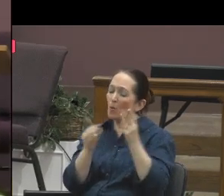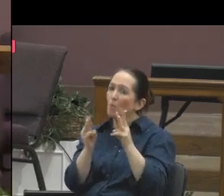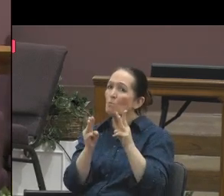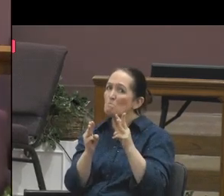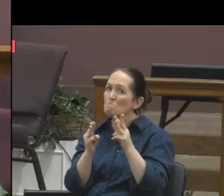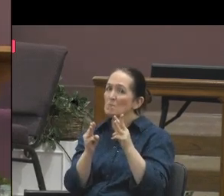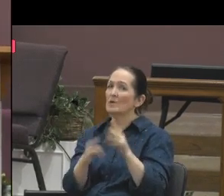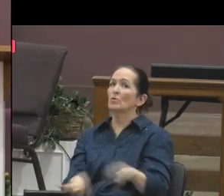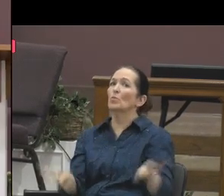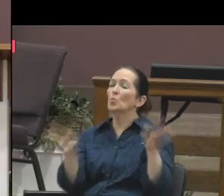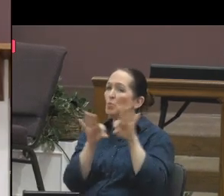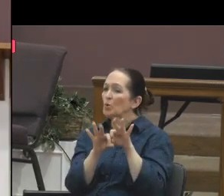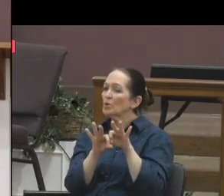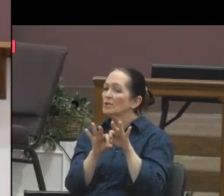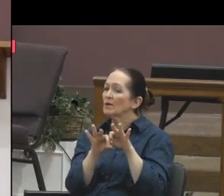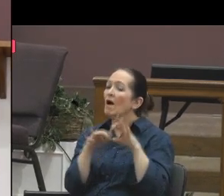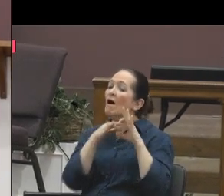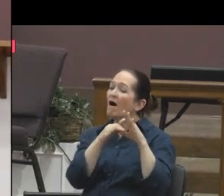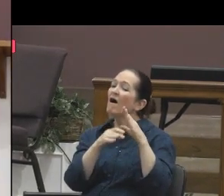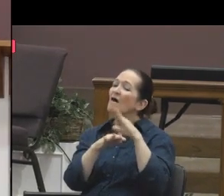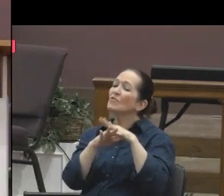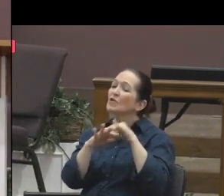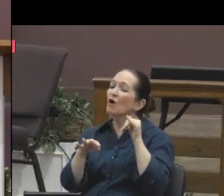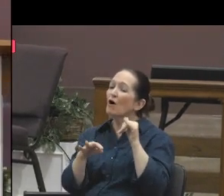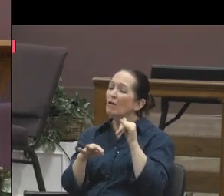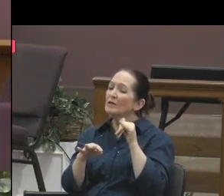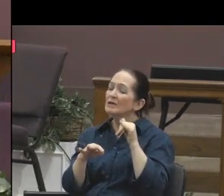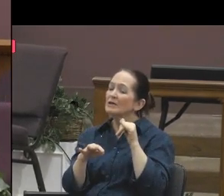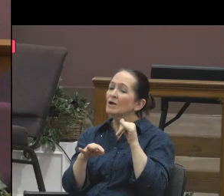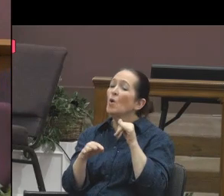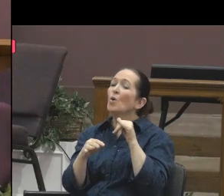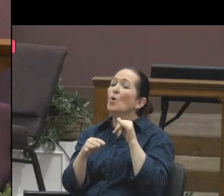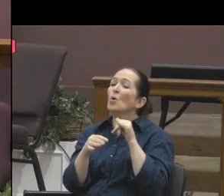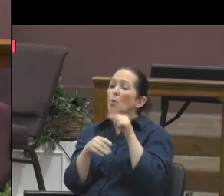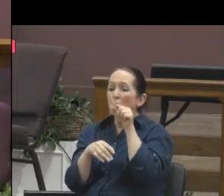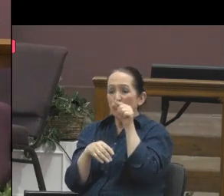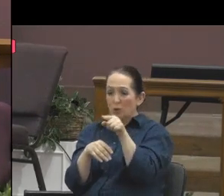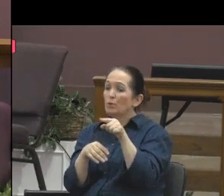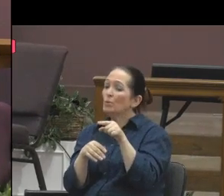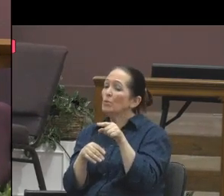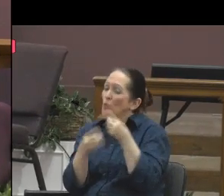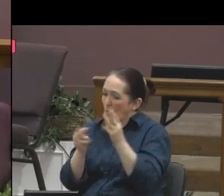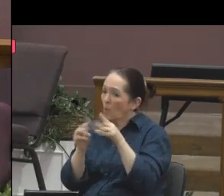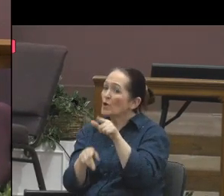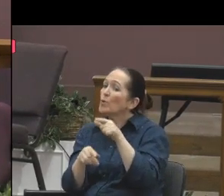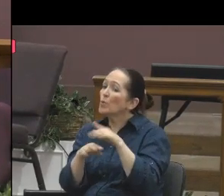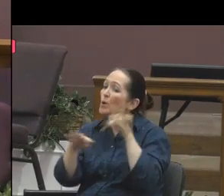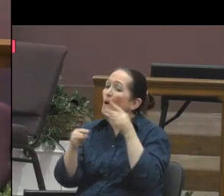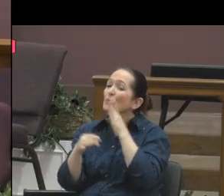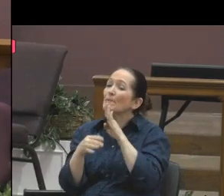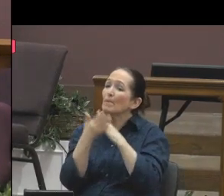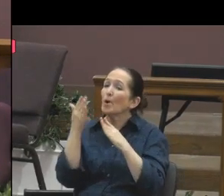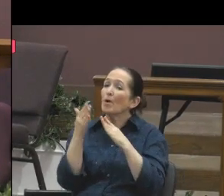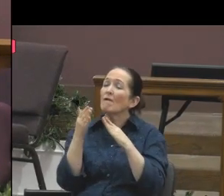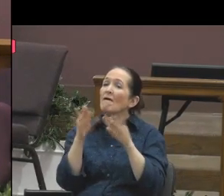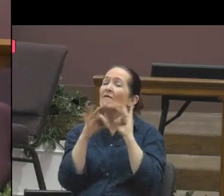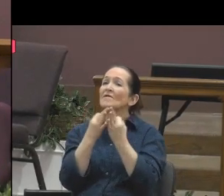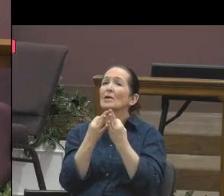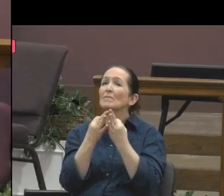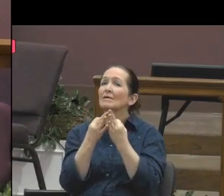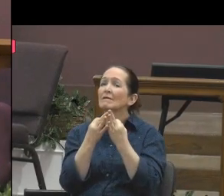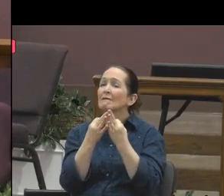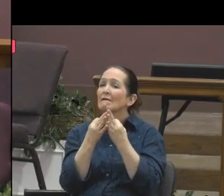worthy of the calling with which you were called to be a part of the family of God. What does that look like? Well, he gives a list